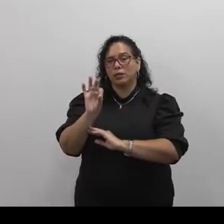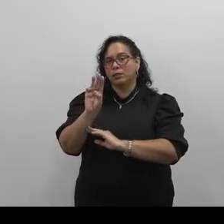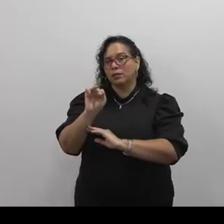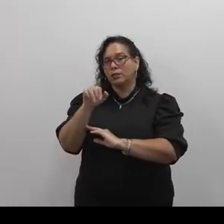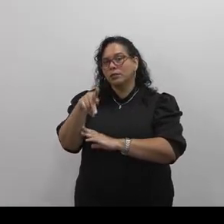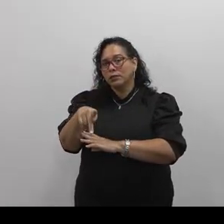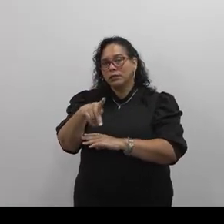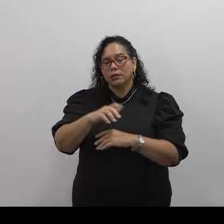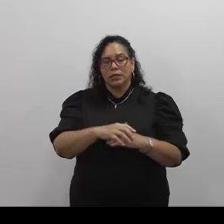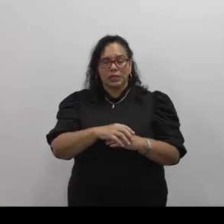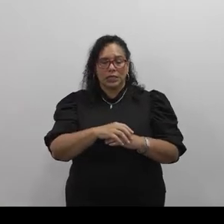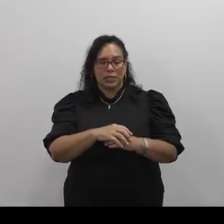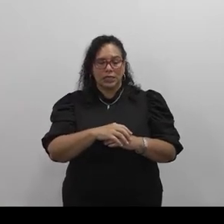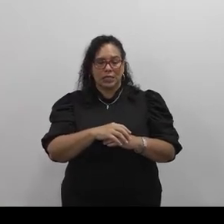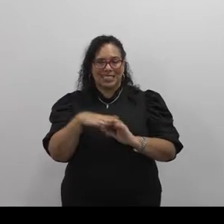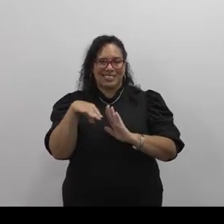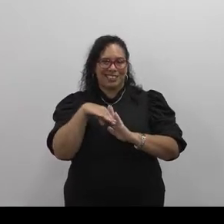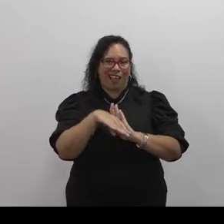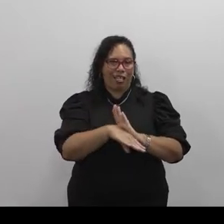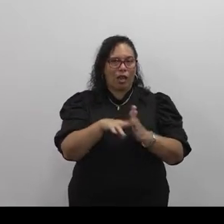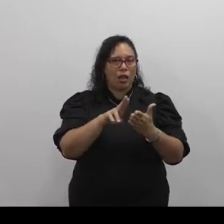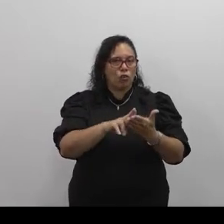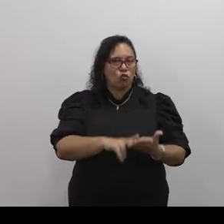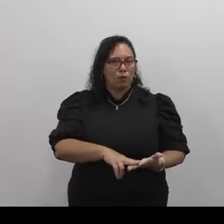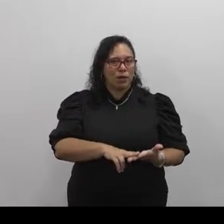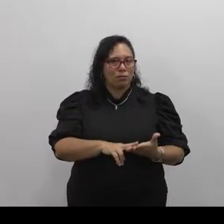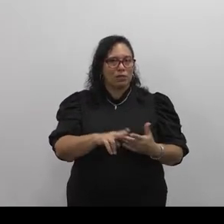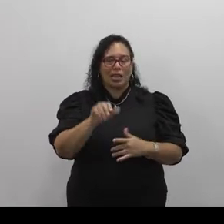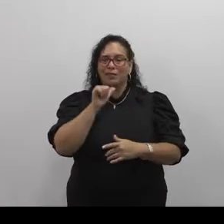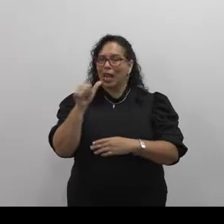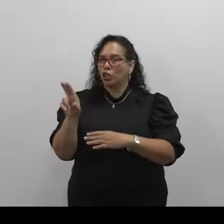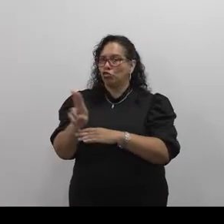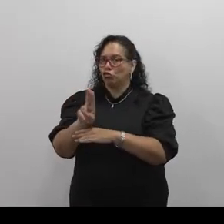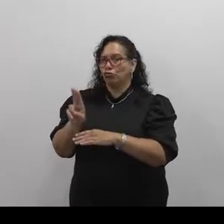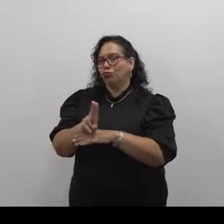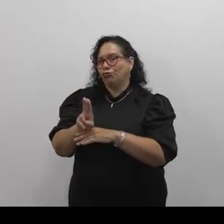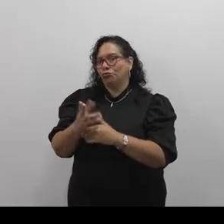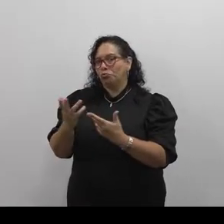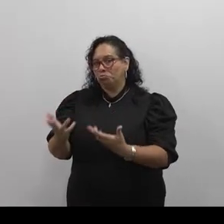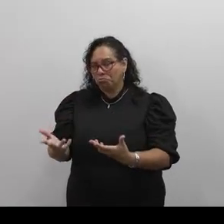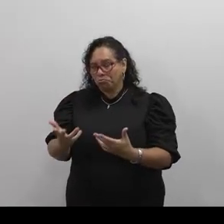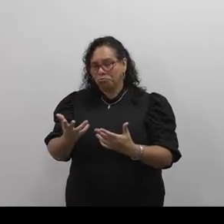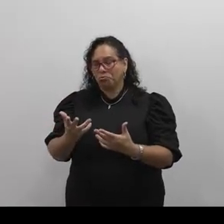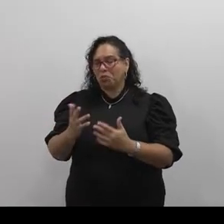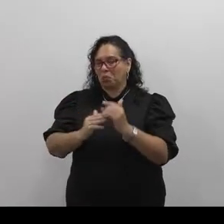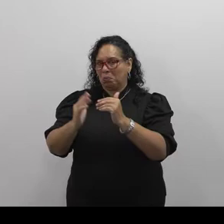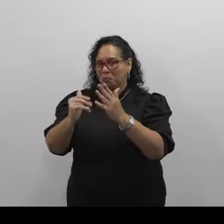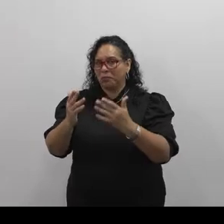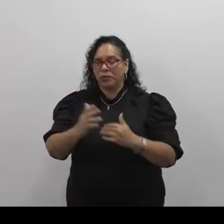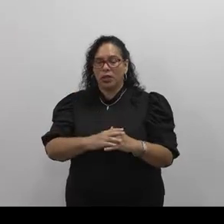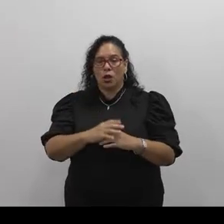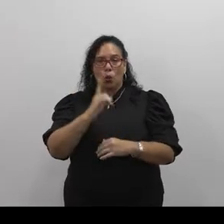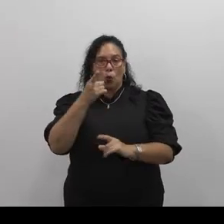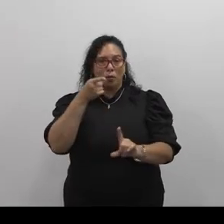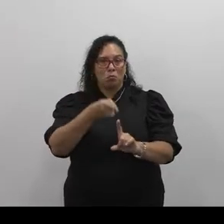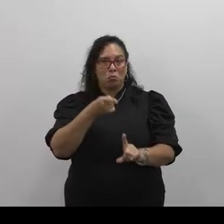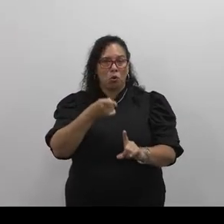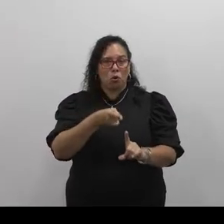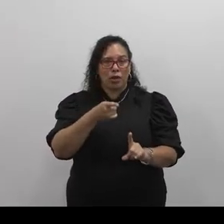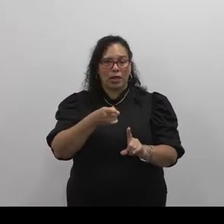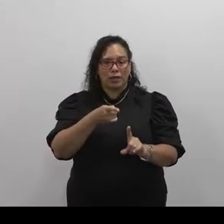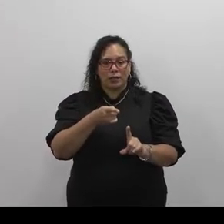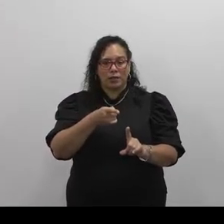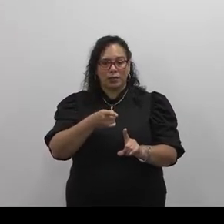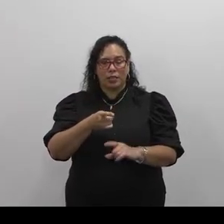and that's declining enrollment and underutilized capacity in the district. So we know at one point in time, and you see it via the image to the